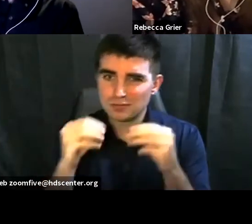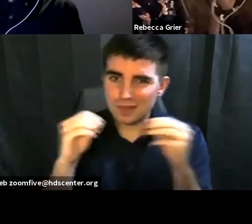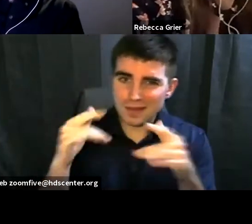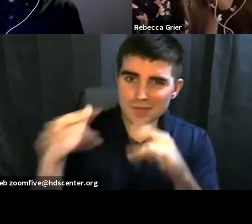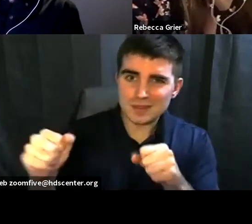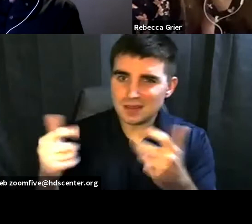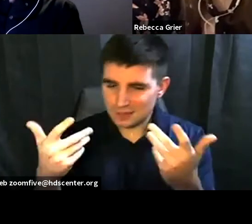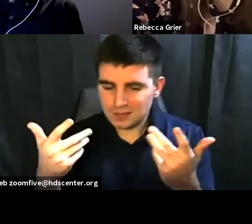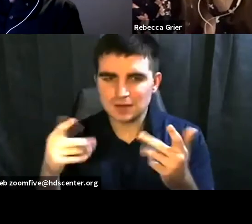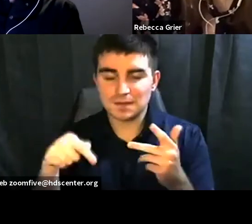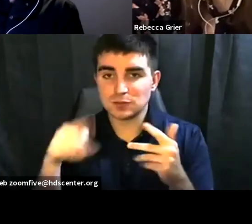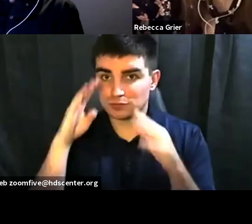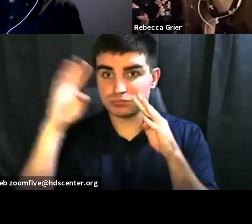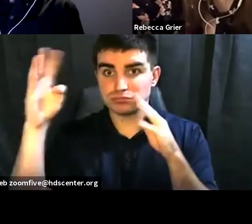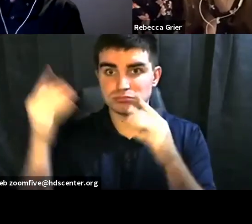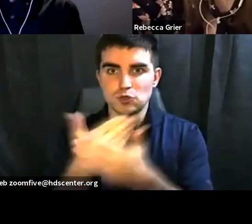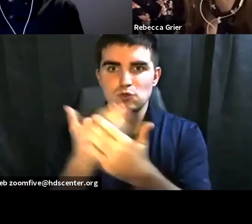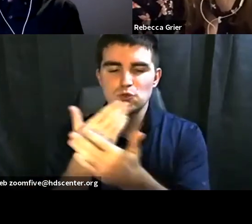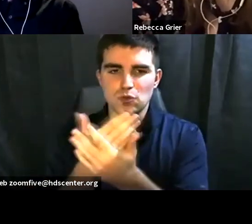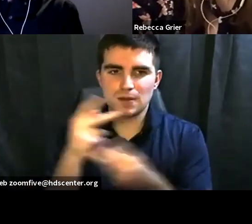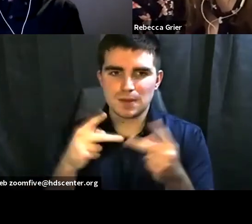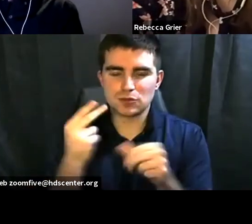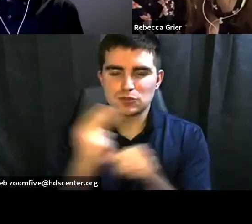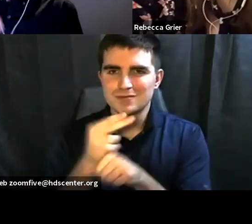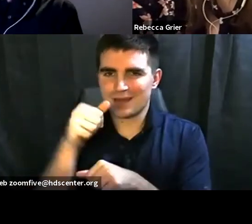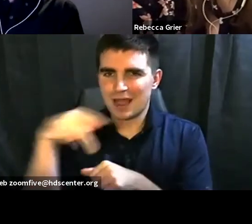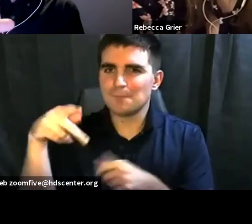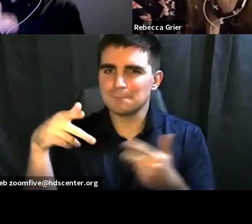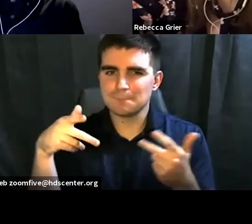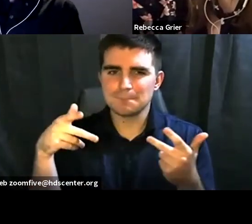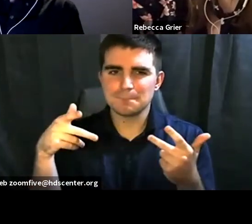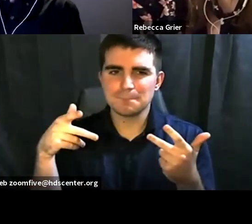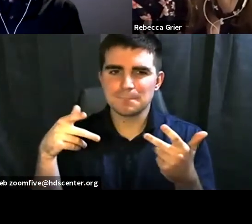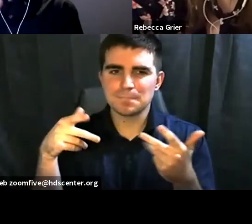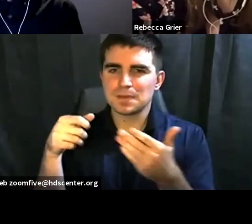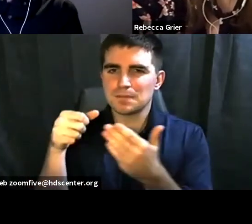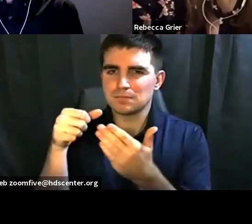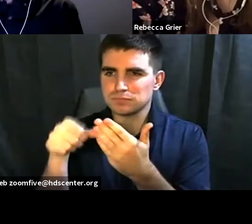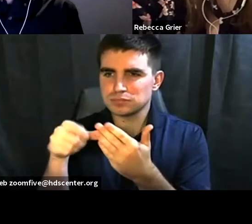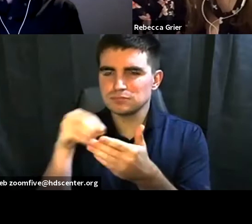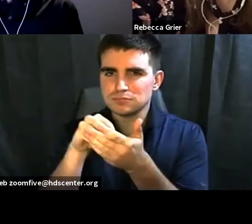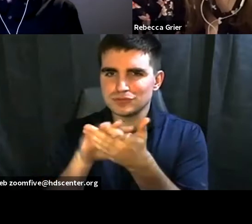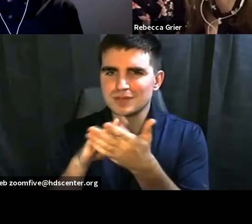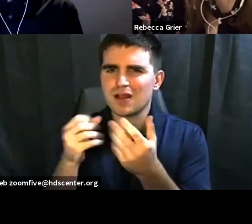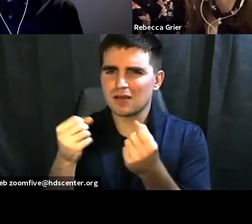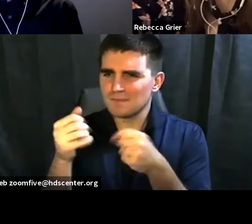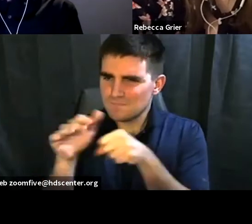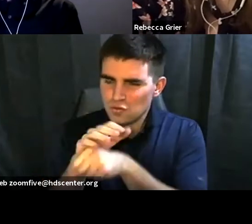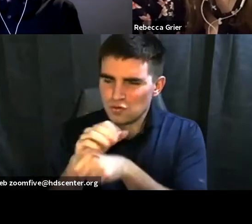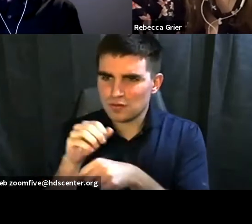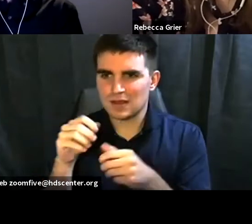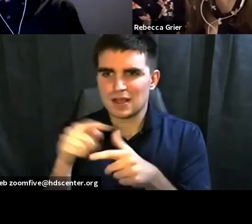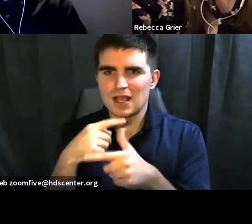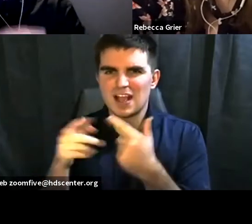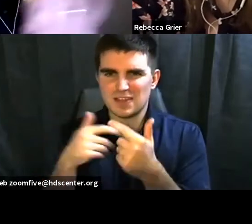thing where the people who were using the app were marking how full the bus was and then tracking the bus with their